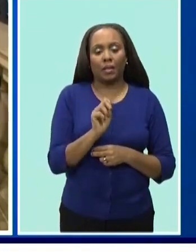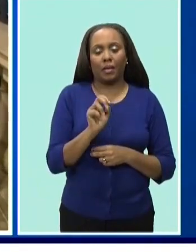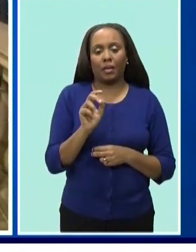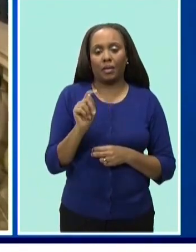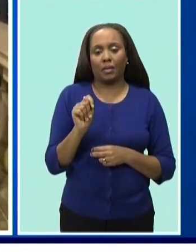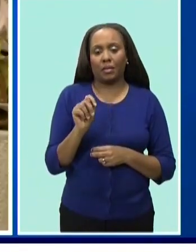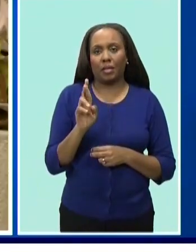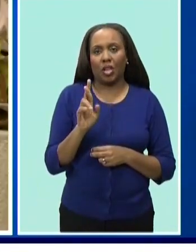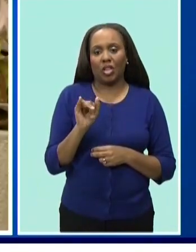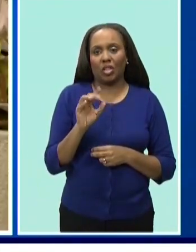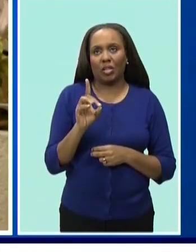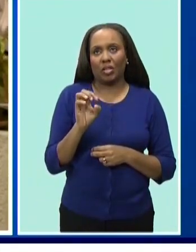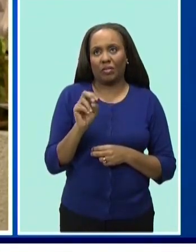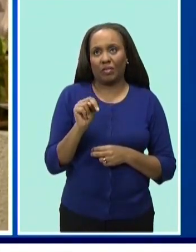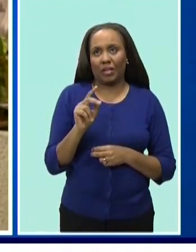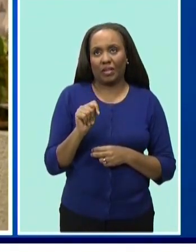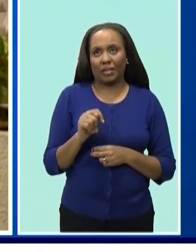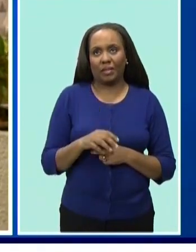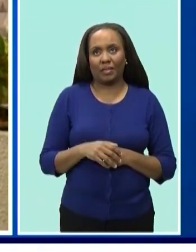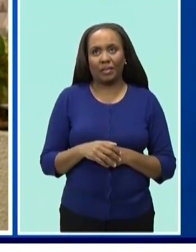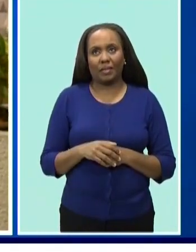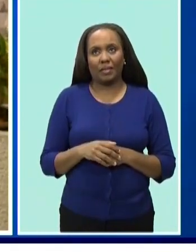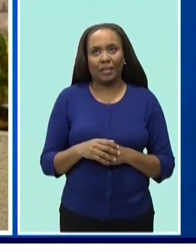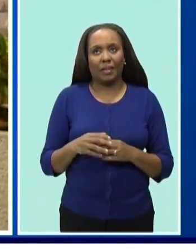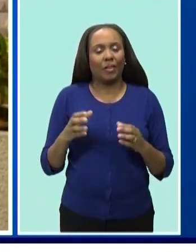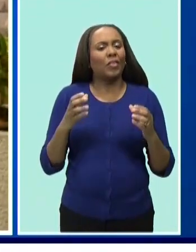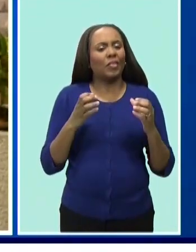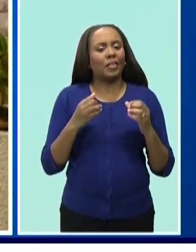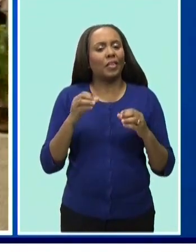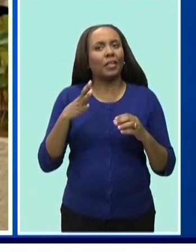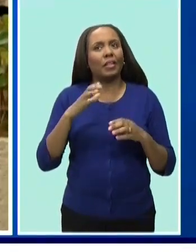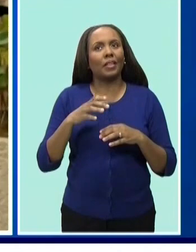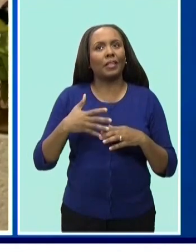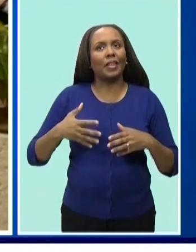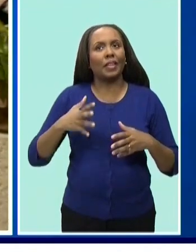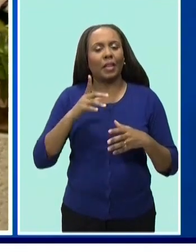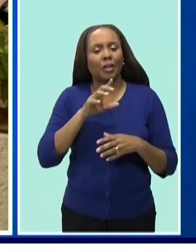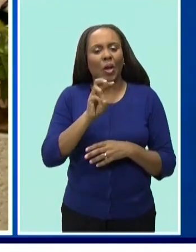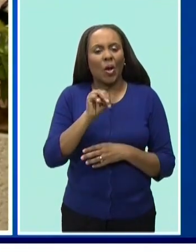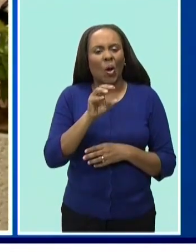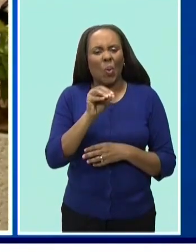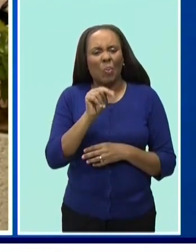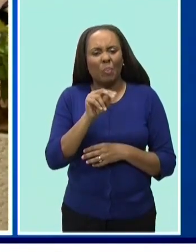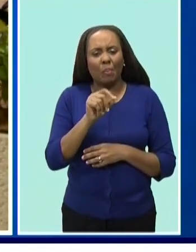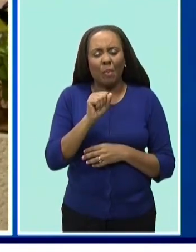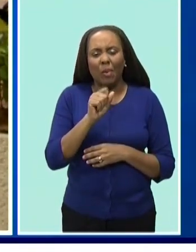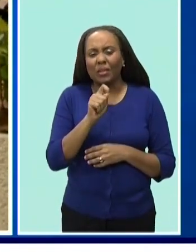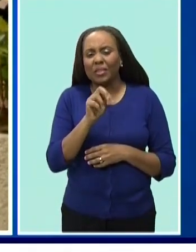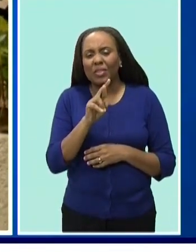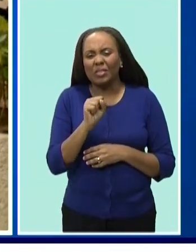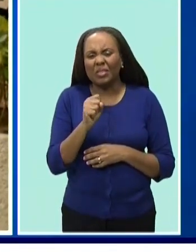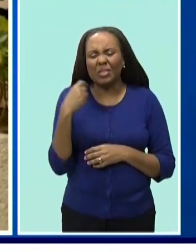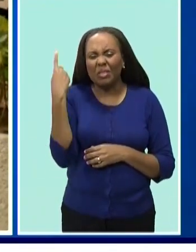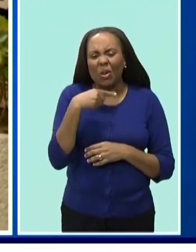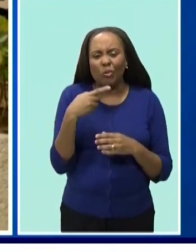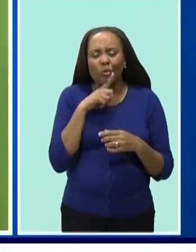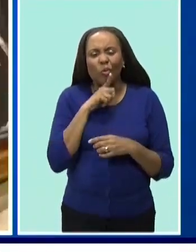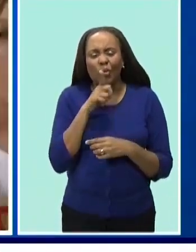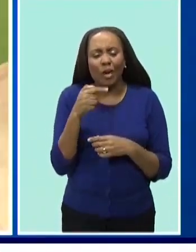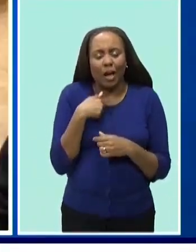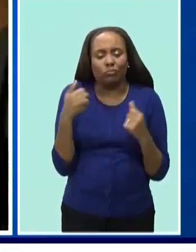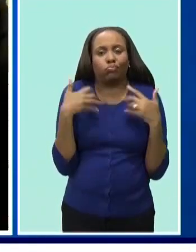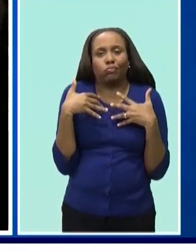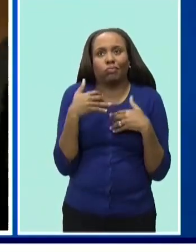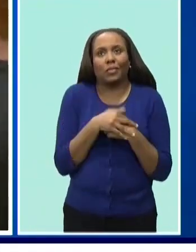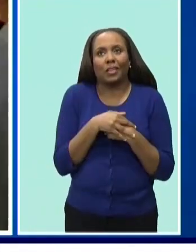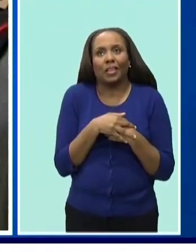Cinemas. The movie was very realistic, although all the monsters looked very realistic. I was spooked myself, I could tell you that. It looked very